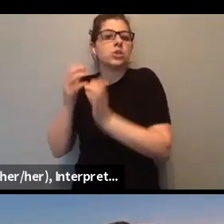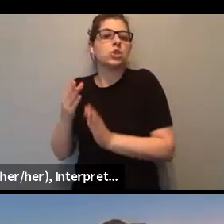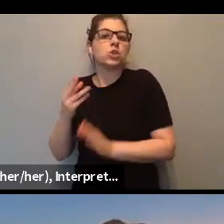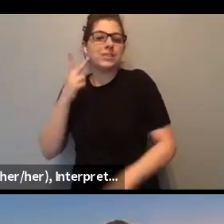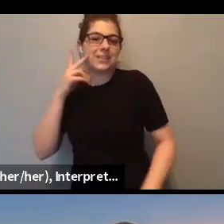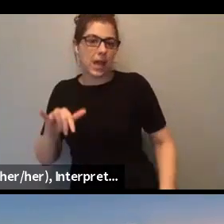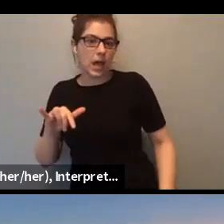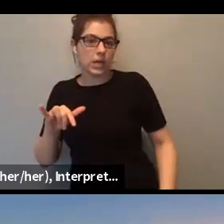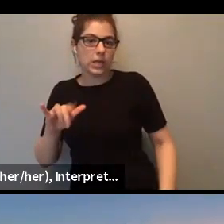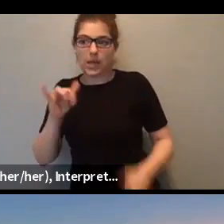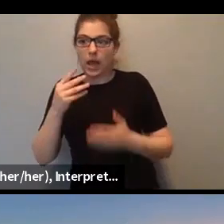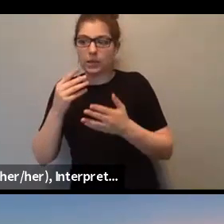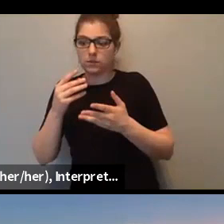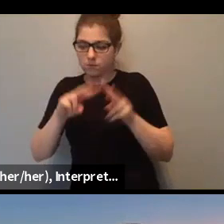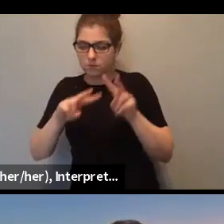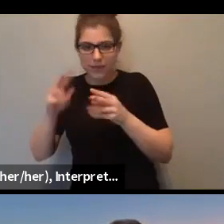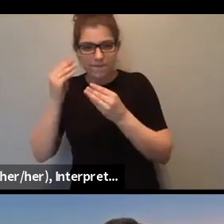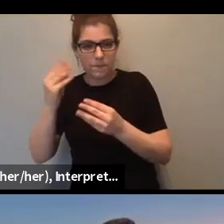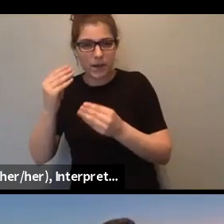that and use it,